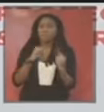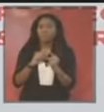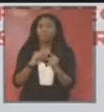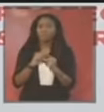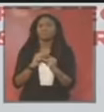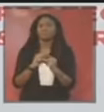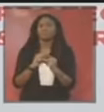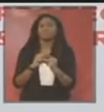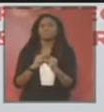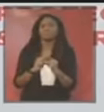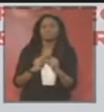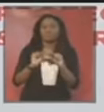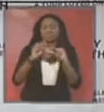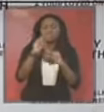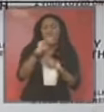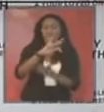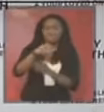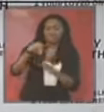Technical Advisory Group.